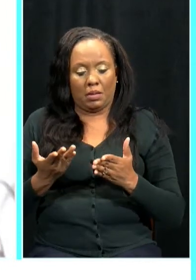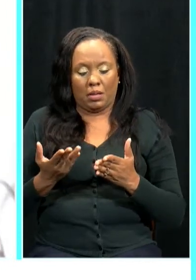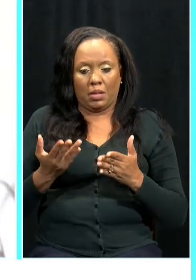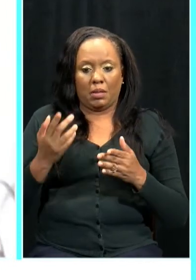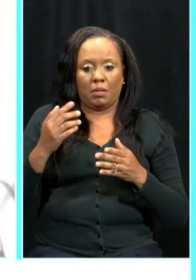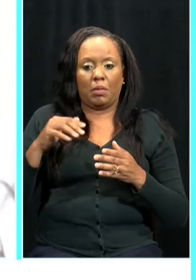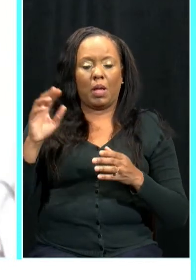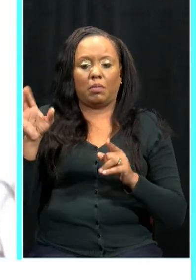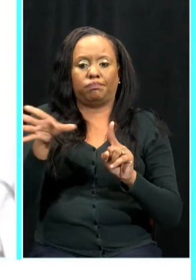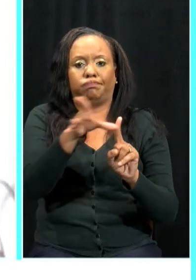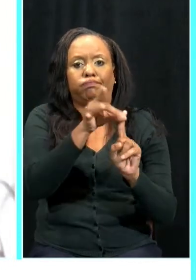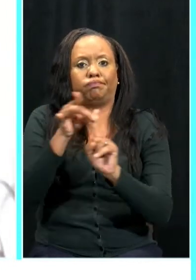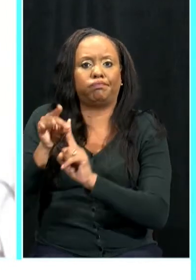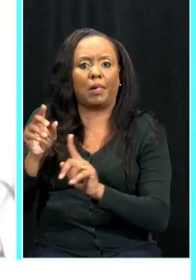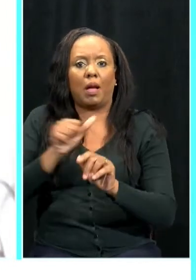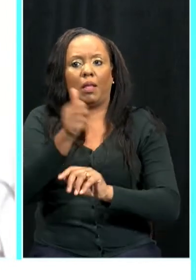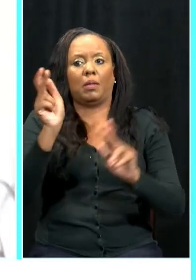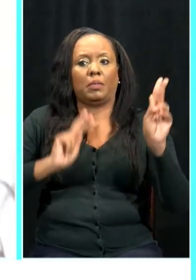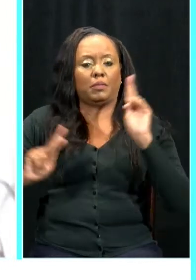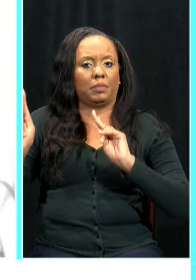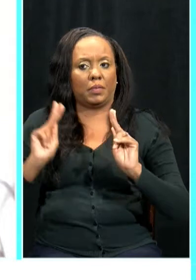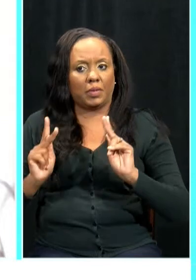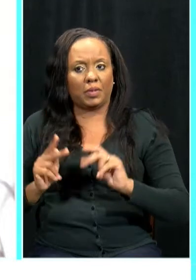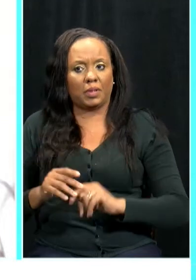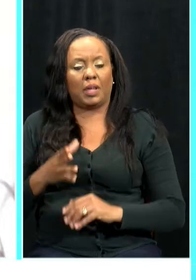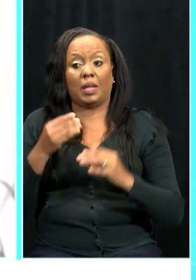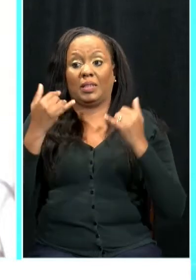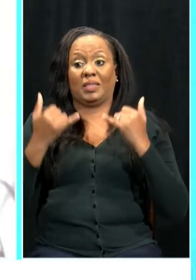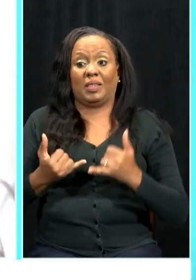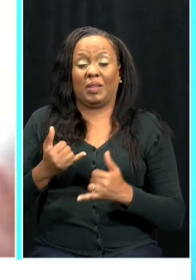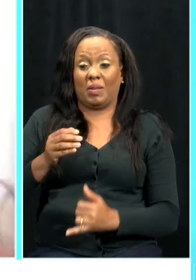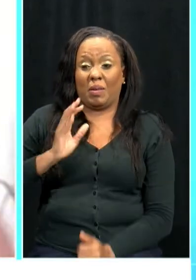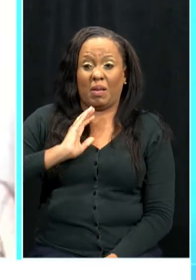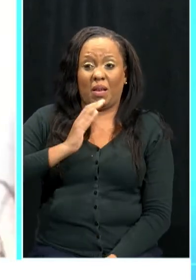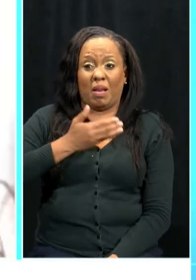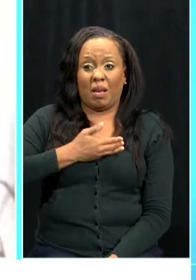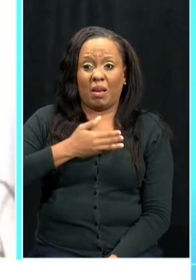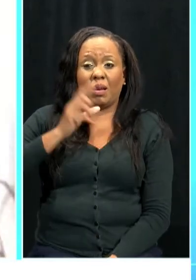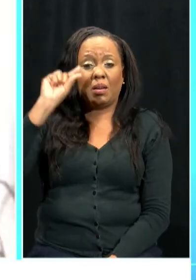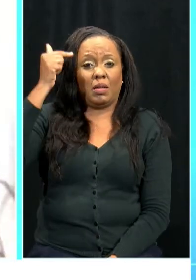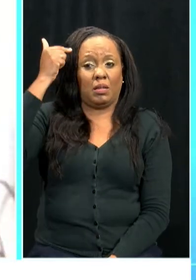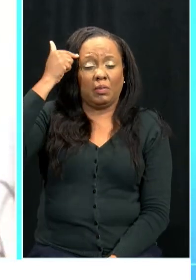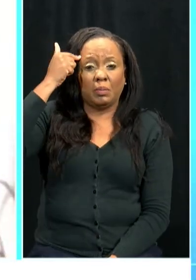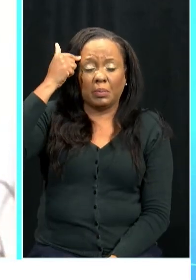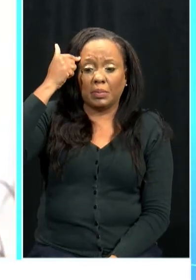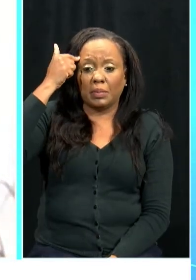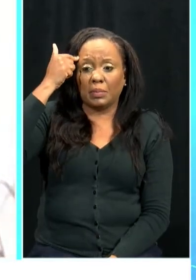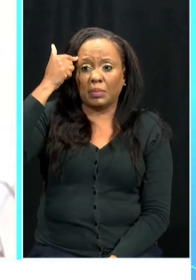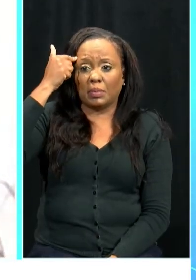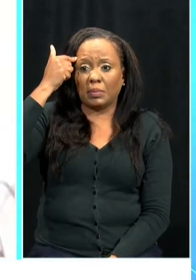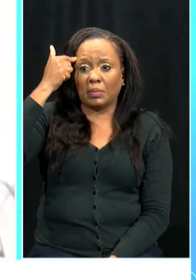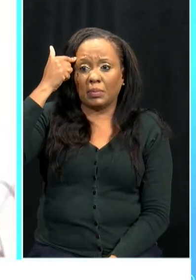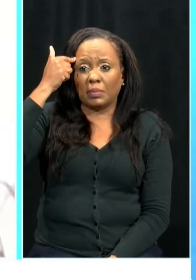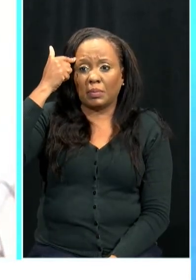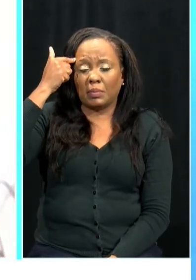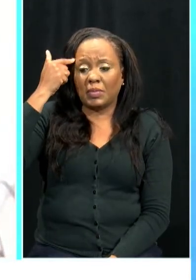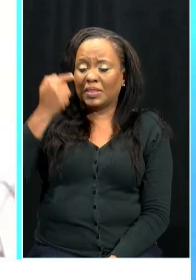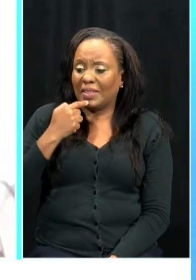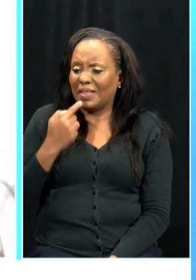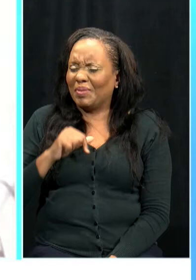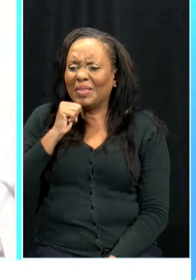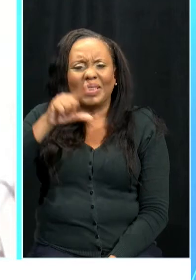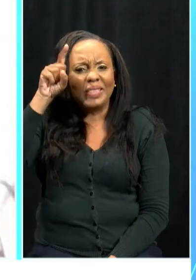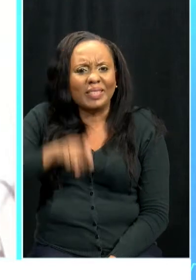right to vote. And we have a government who, in a situation where we do not need to have an